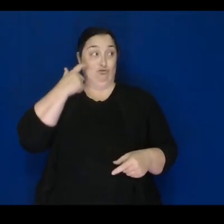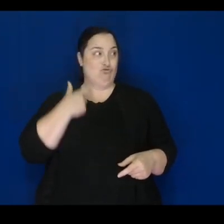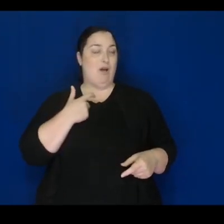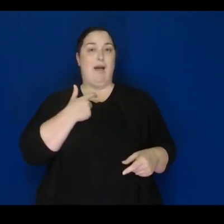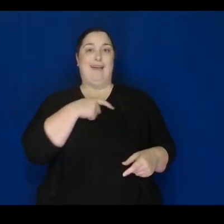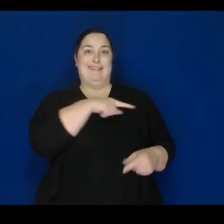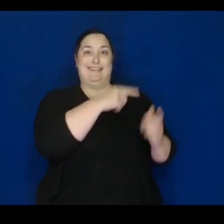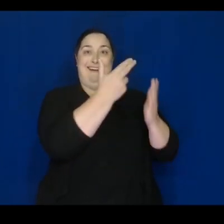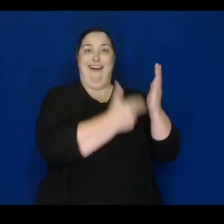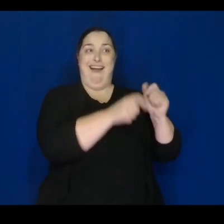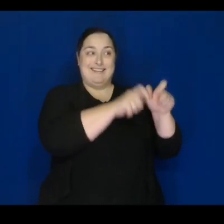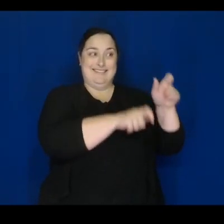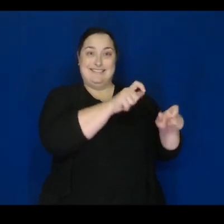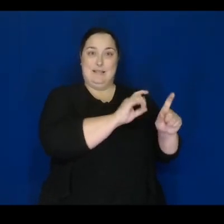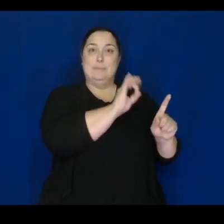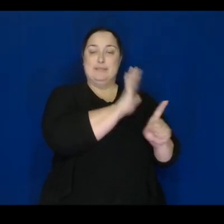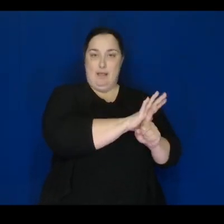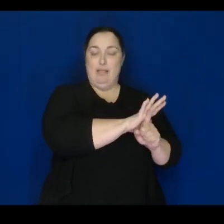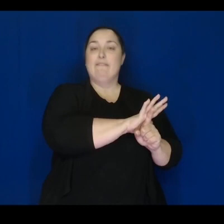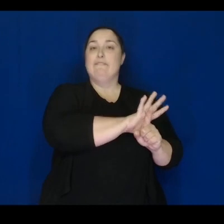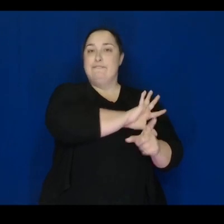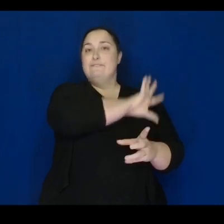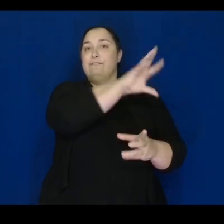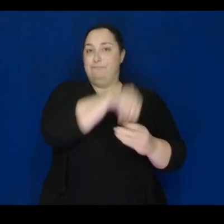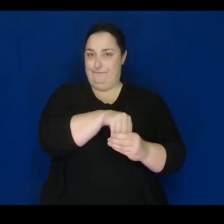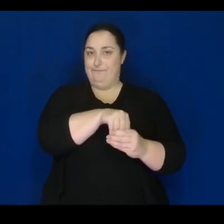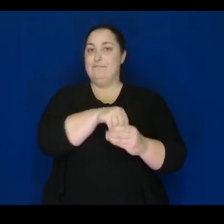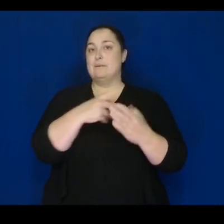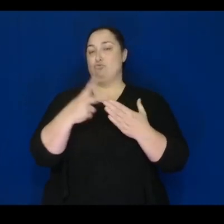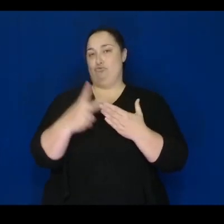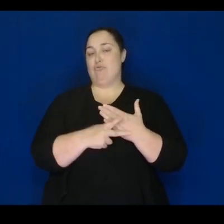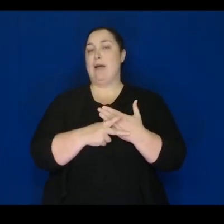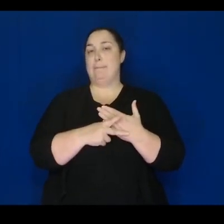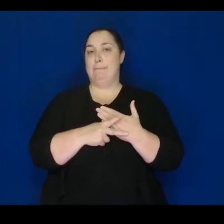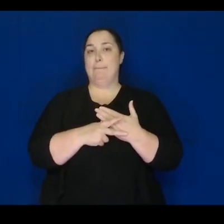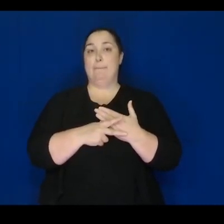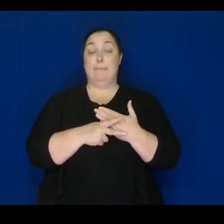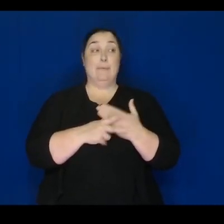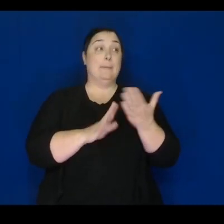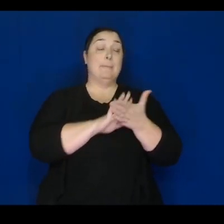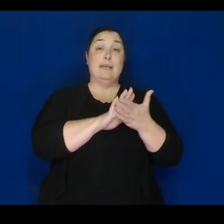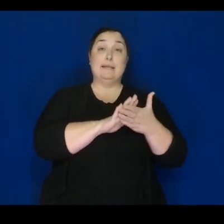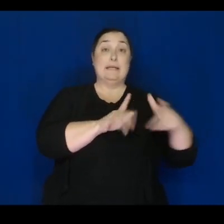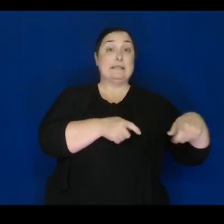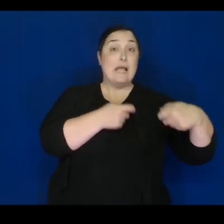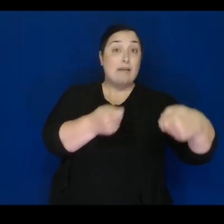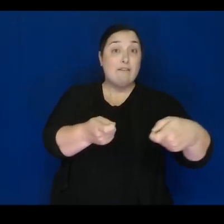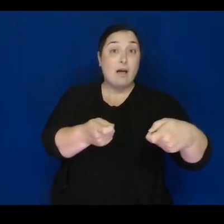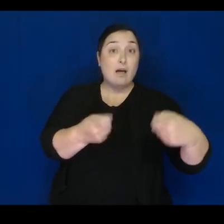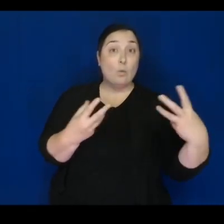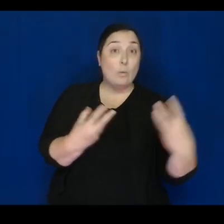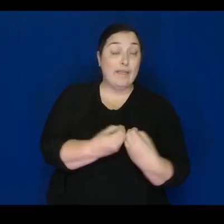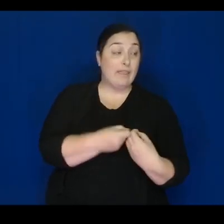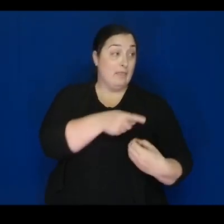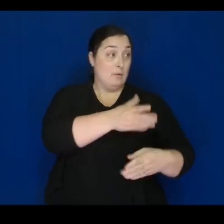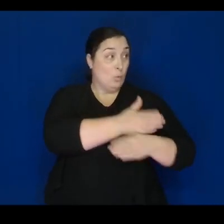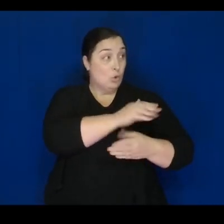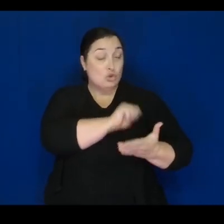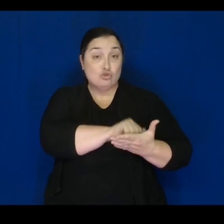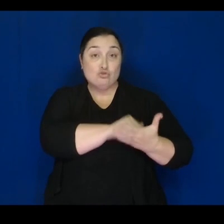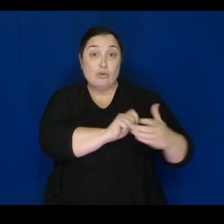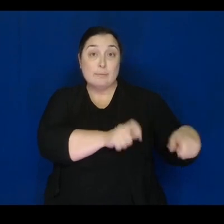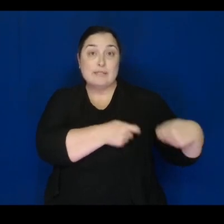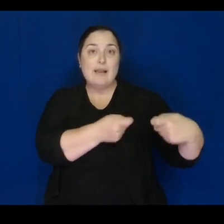engage artists, practicing artists, to be a part of the programs, whether they're co-delivering or doing a workshop, to build